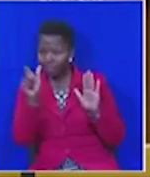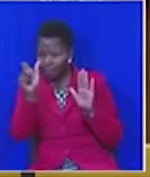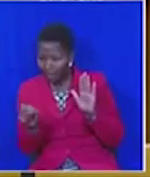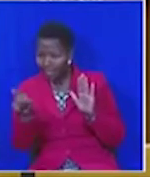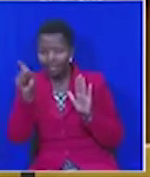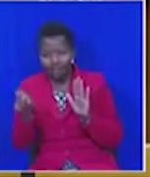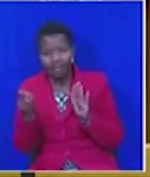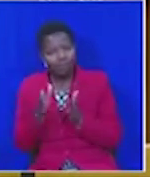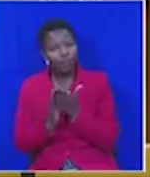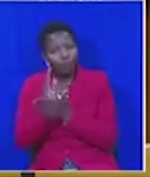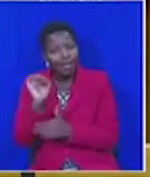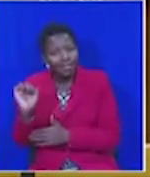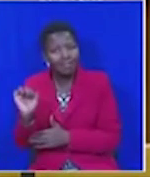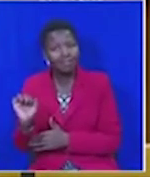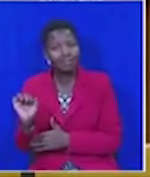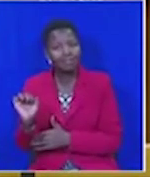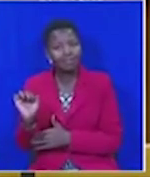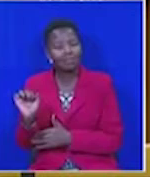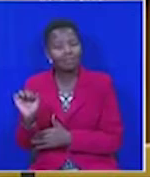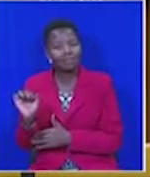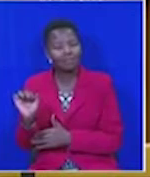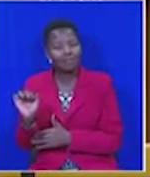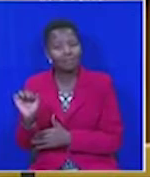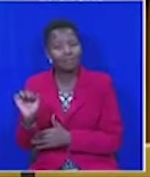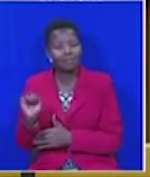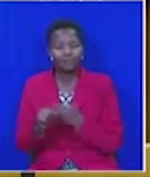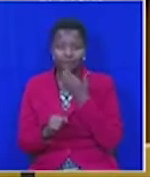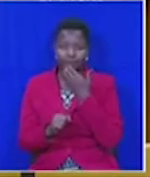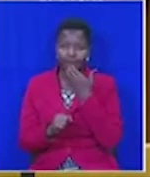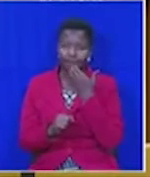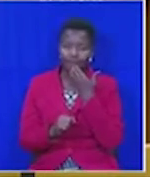and encourage that right.